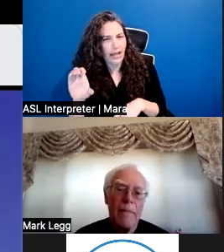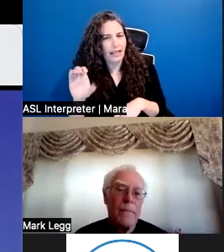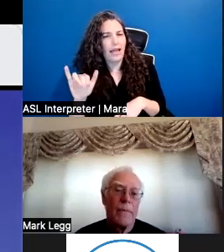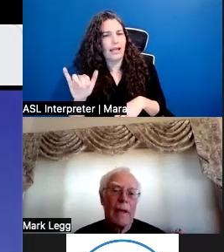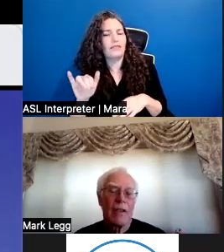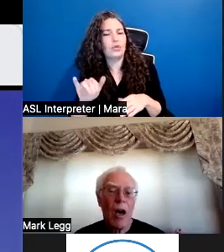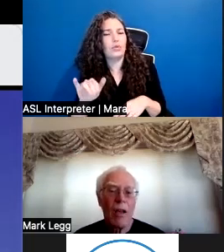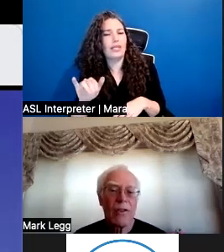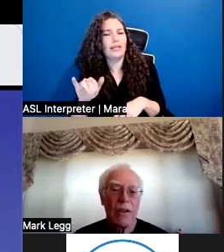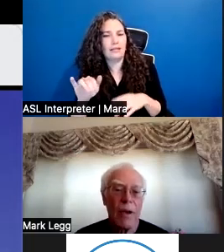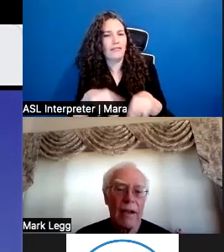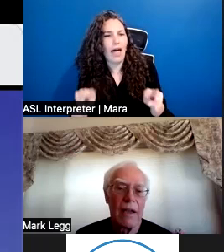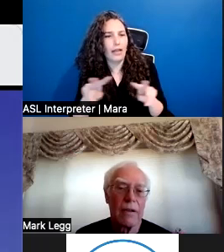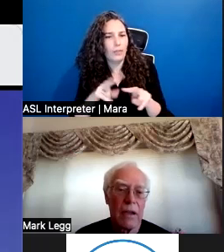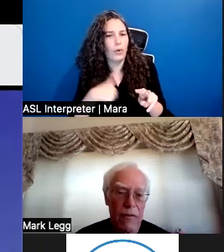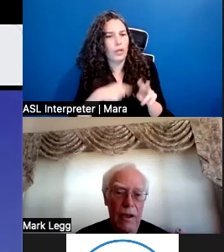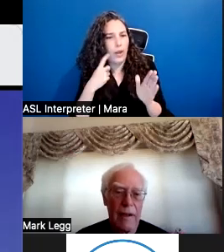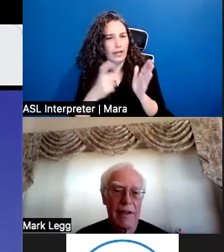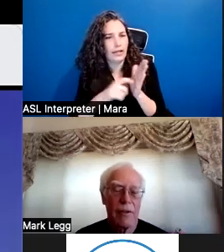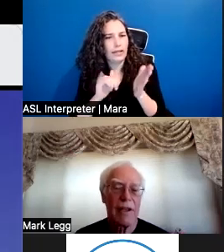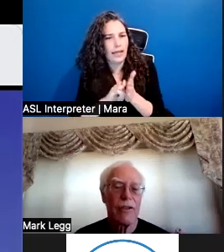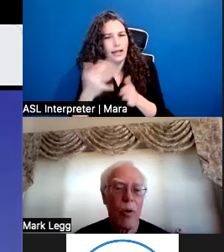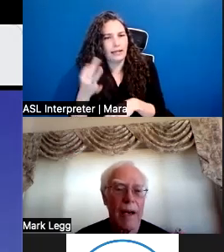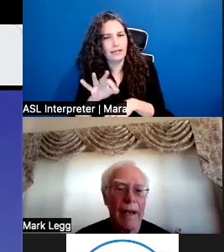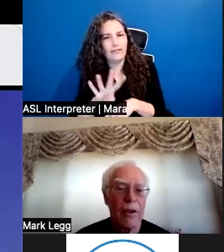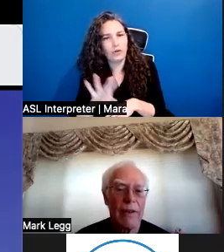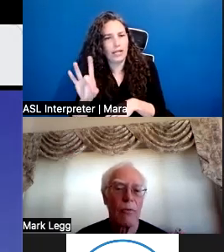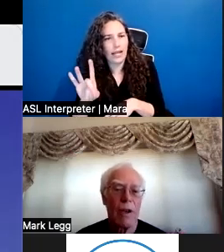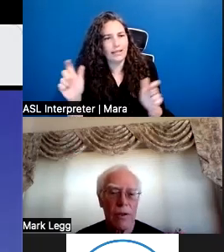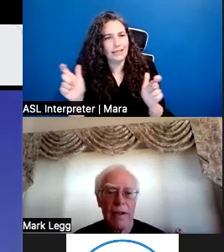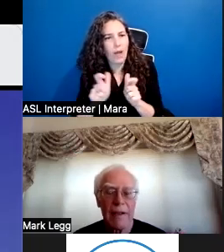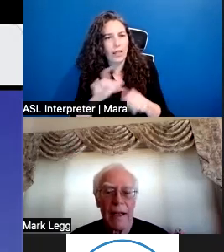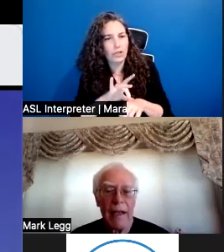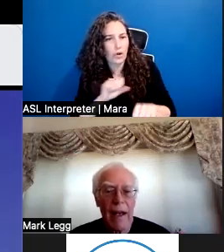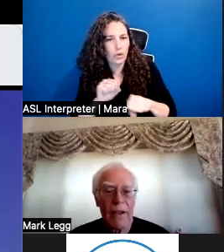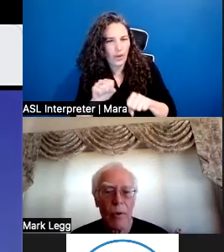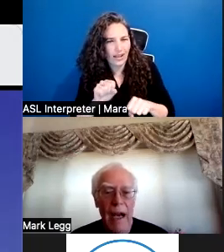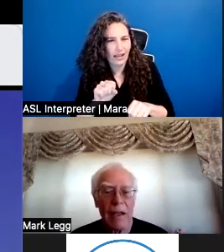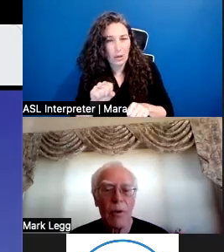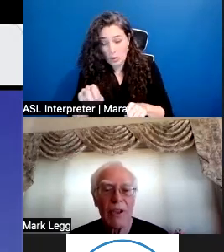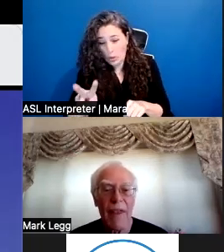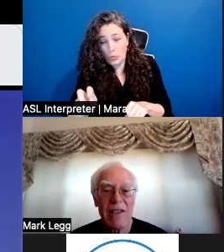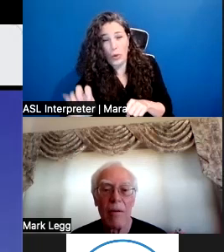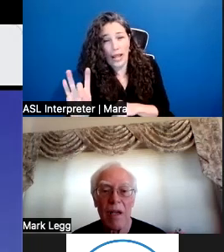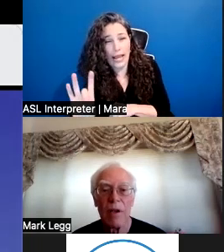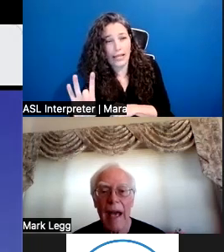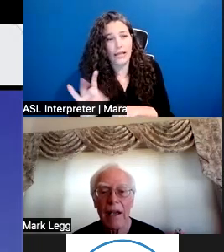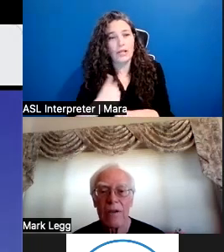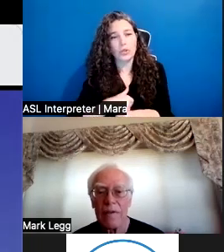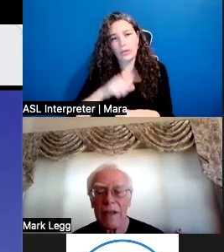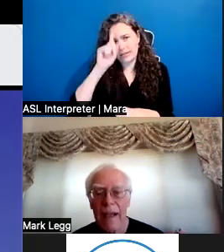1948, the smallest earthquake, that's only a 2.8. So we said, well, to do this analysis more accurately, we'll say that's our